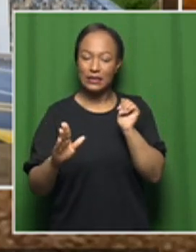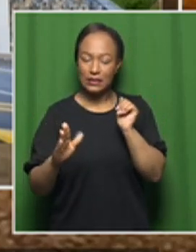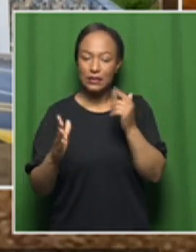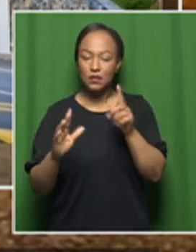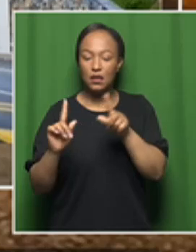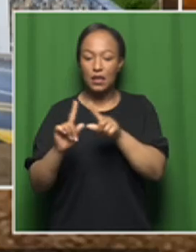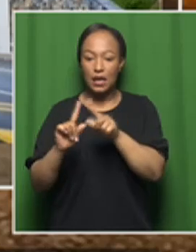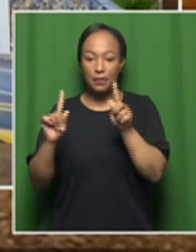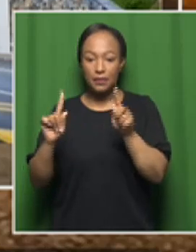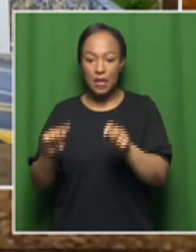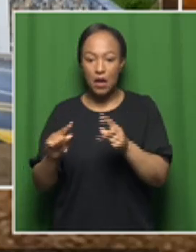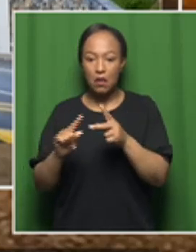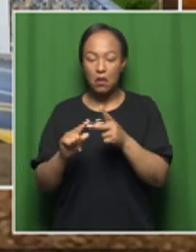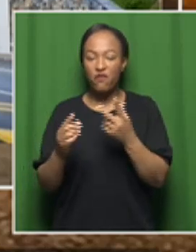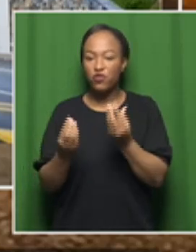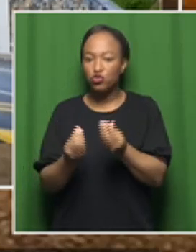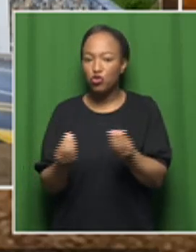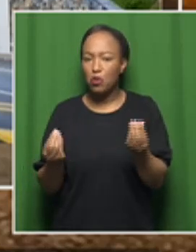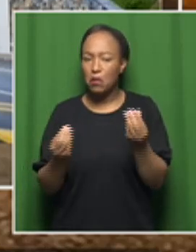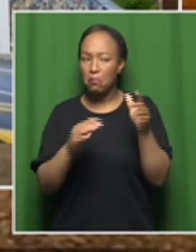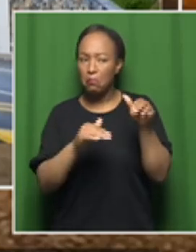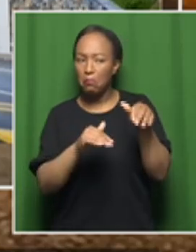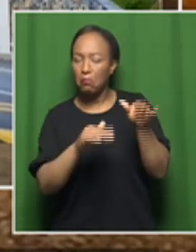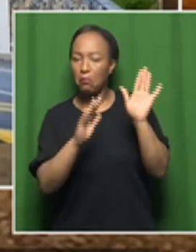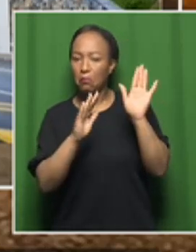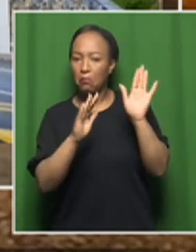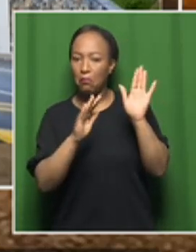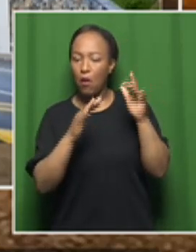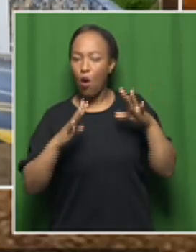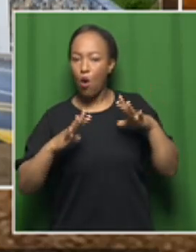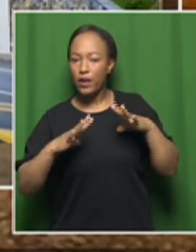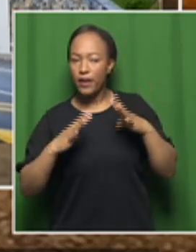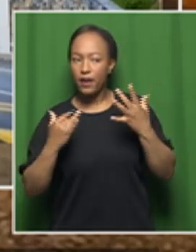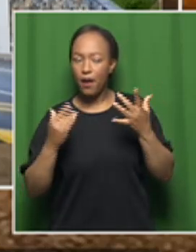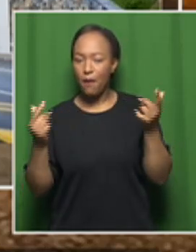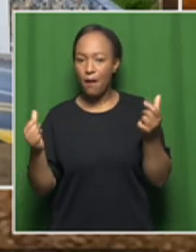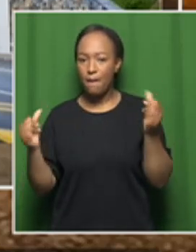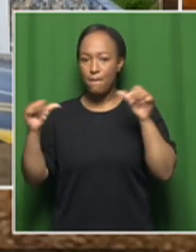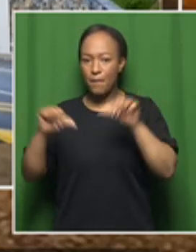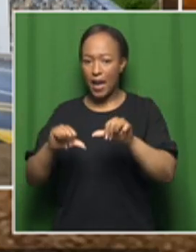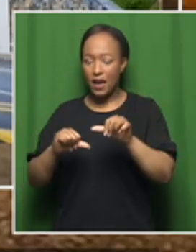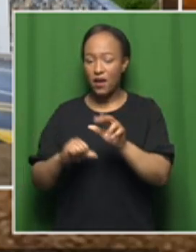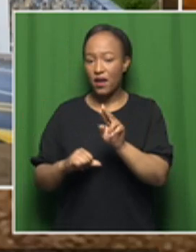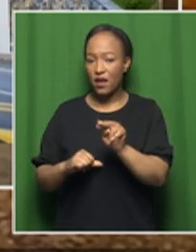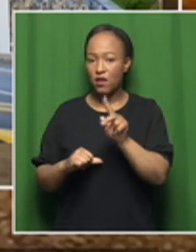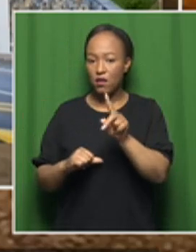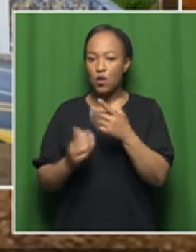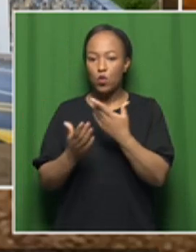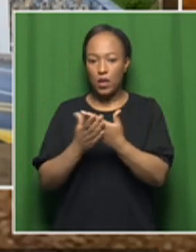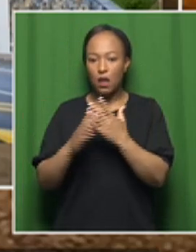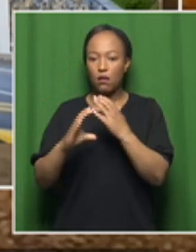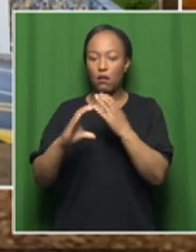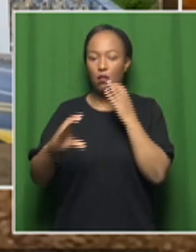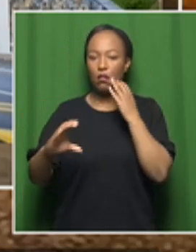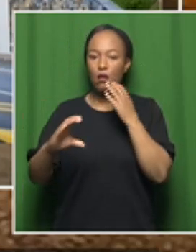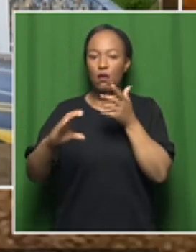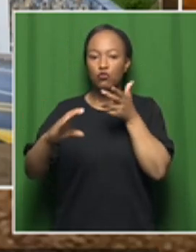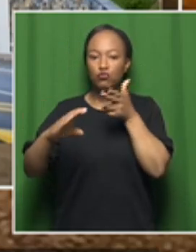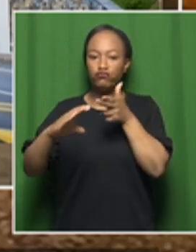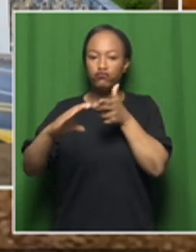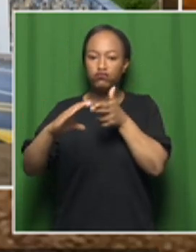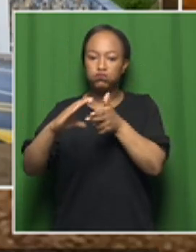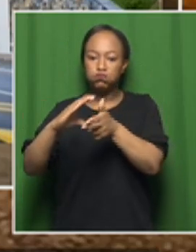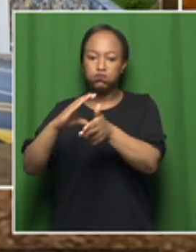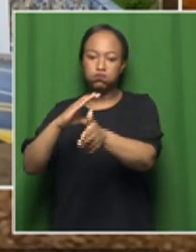got the kids, you've been away for a holiday inland. You're due to come back on the N1 this weekend. You'll be able to get straight through the Huguenot Tunnel. It